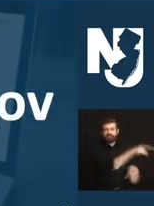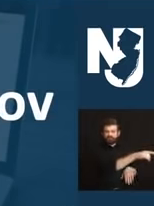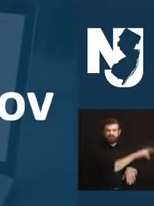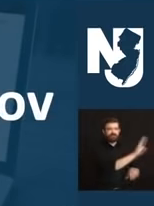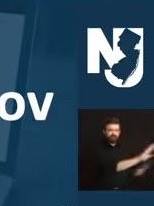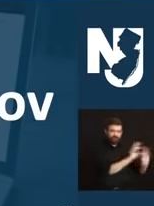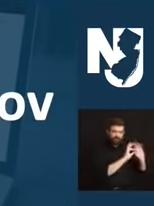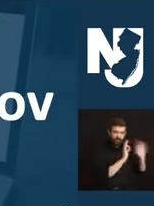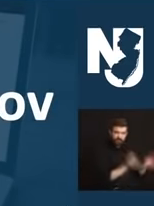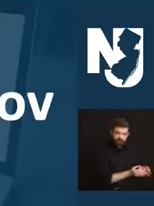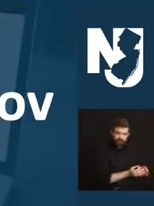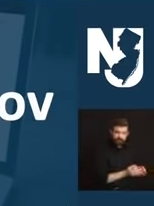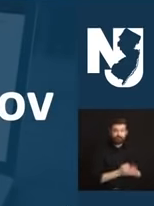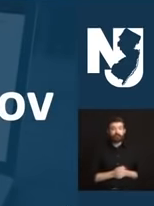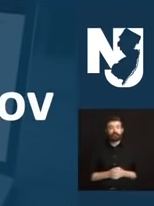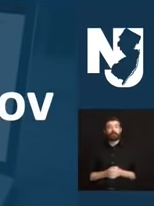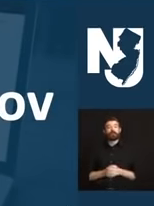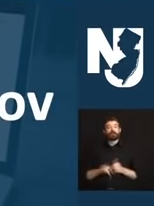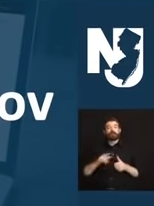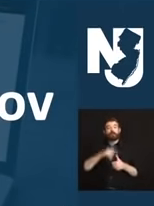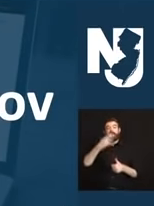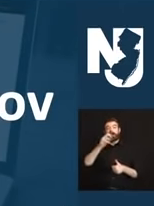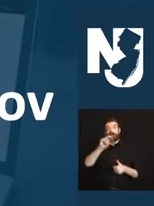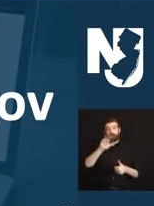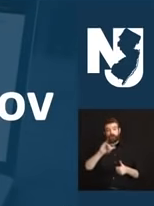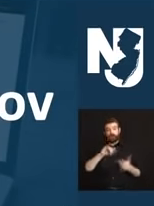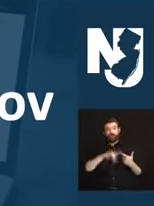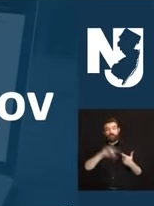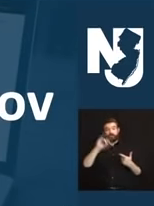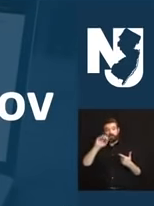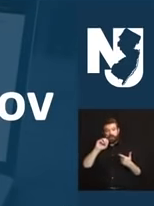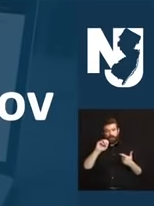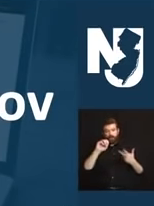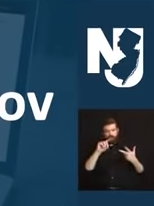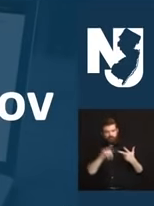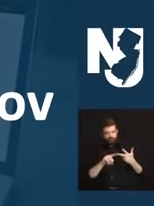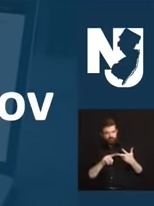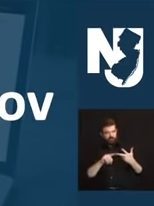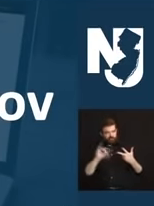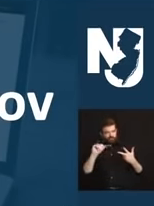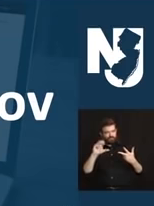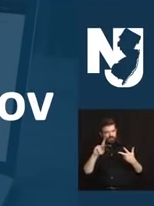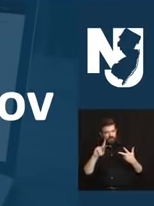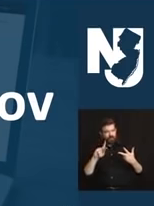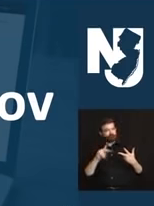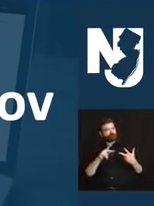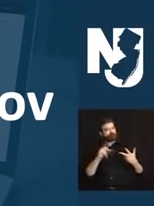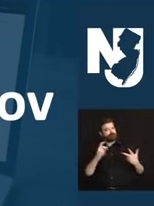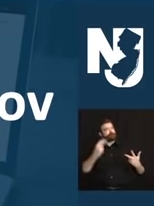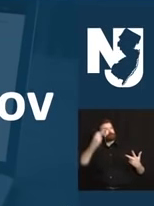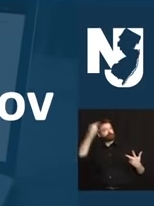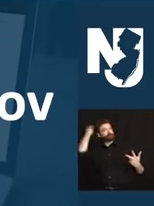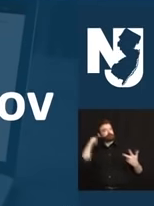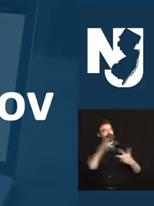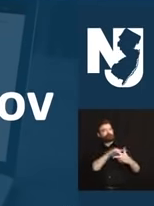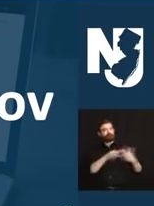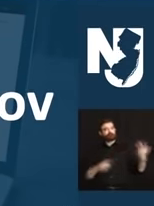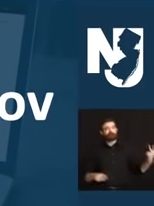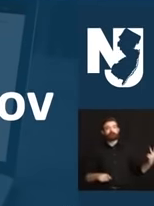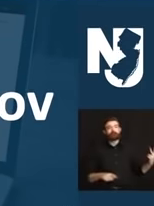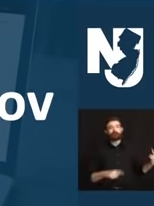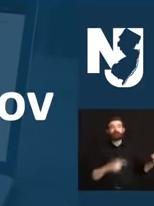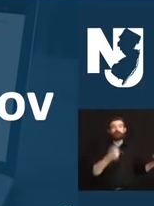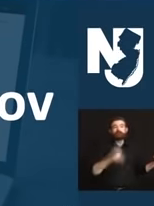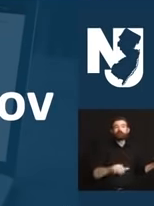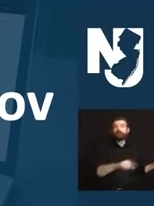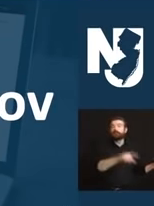Henry, Joan, and Jack, because none of the New Jerseyans we have lost should ever be remembered as just a number.